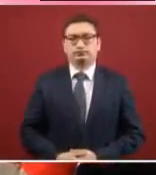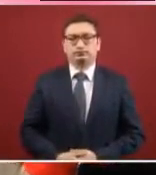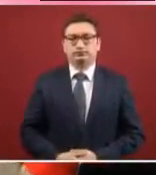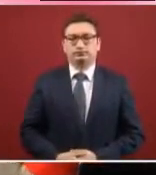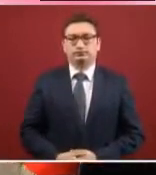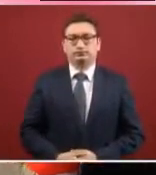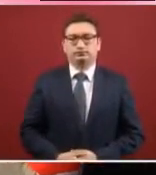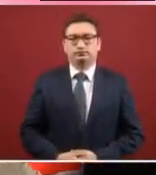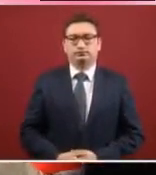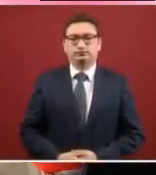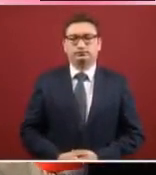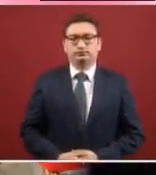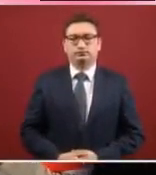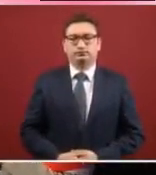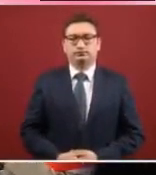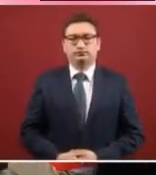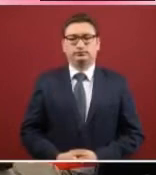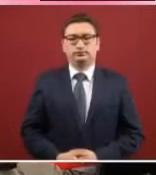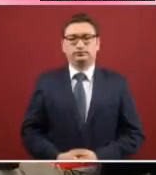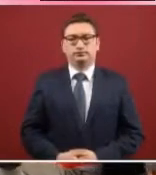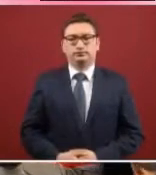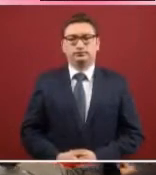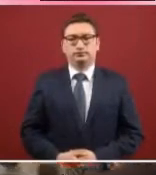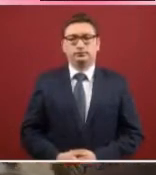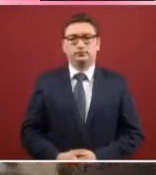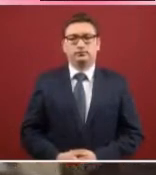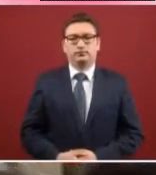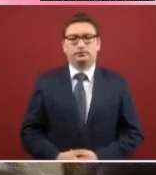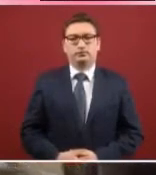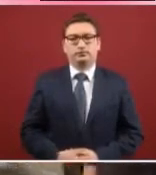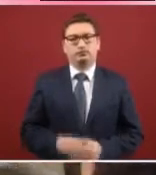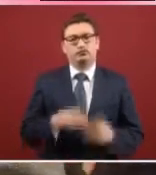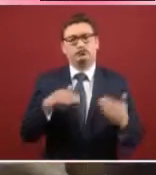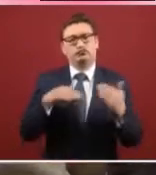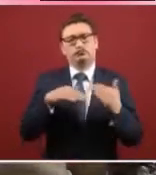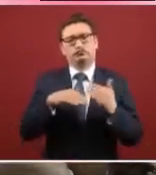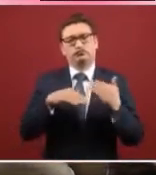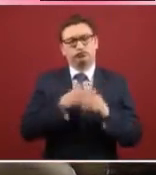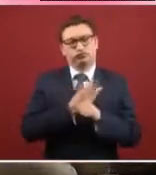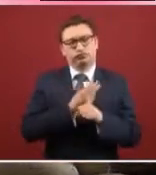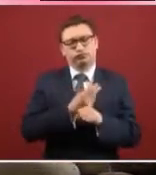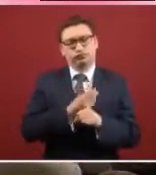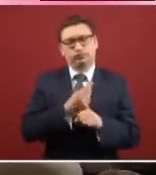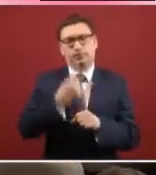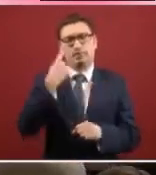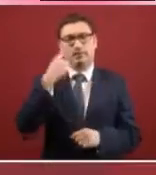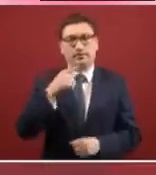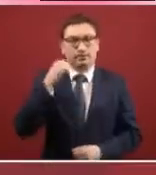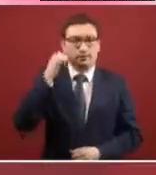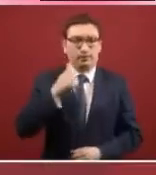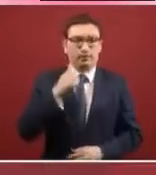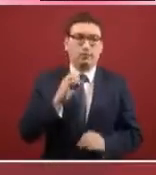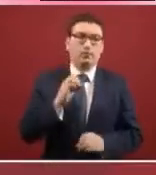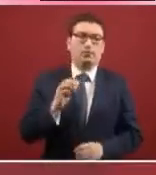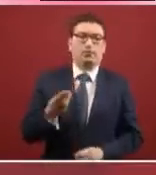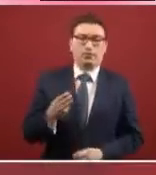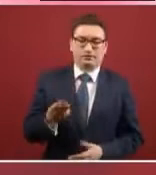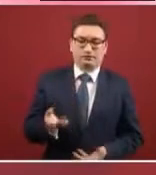que habíamos quedado en que iba a terminarse we had agreed it was going abril, to end mayo. By April or